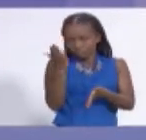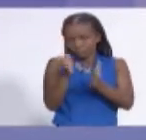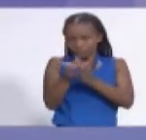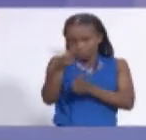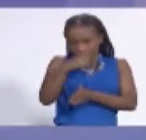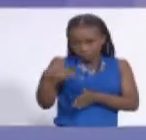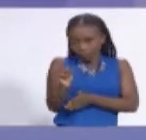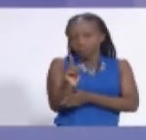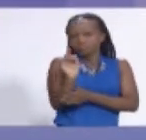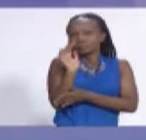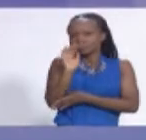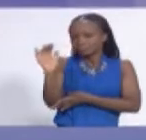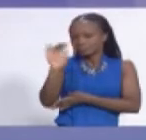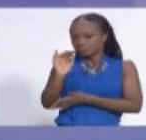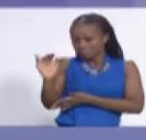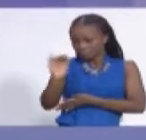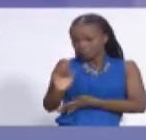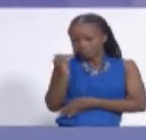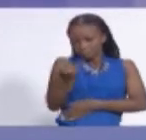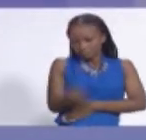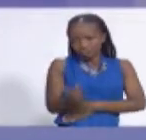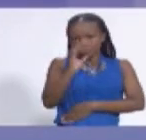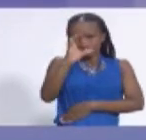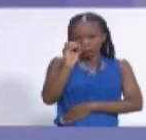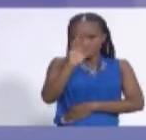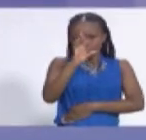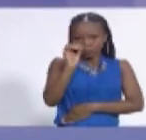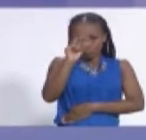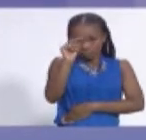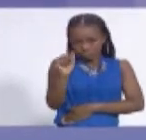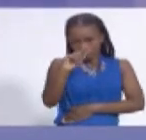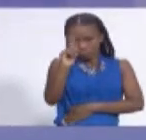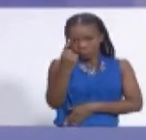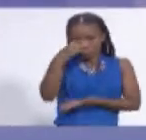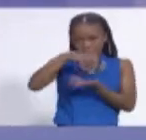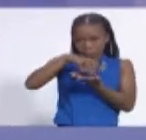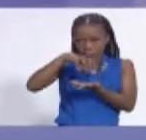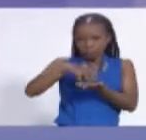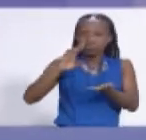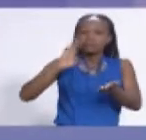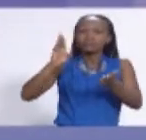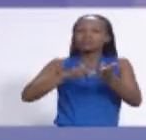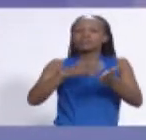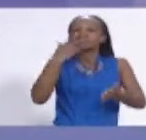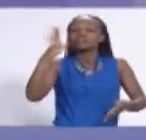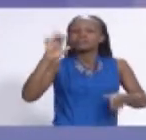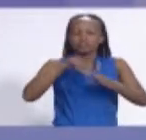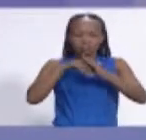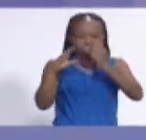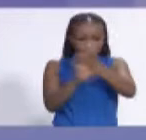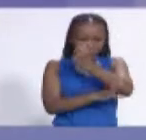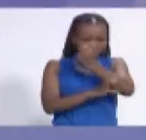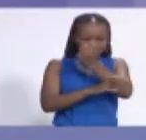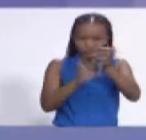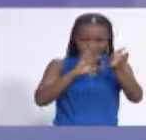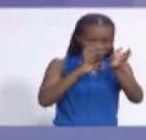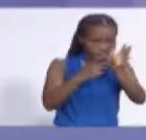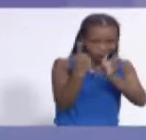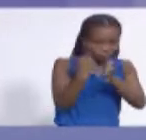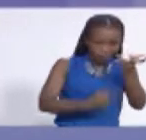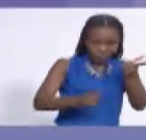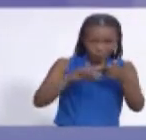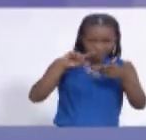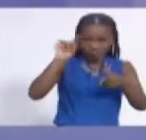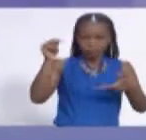just analyze. Now that corona, the first case of coronavirus has been reported in the country, what does that mean to the